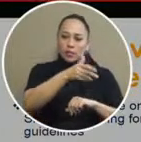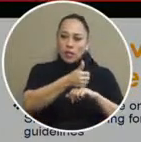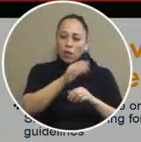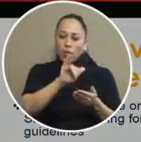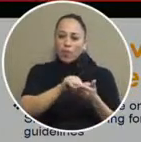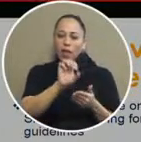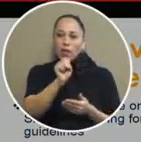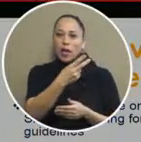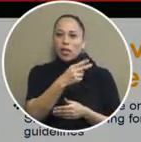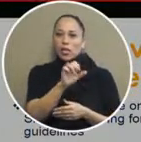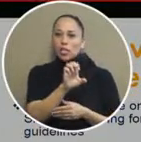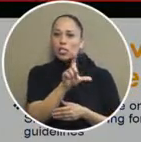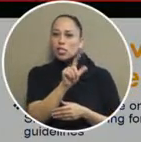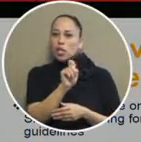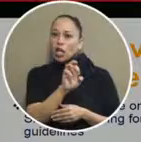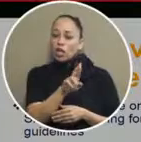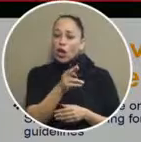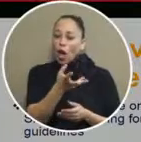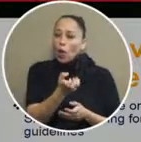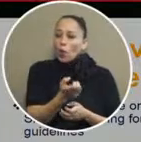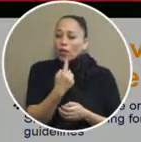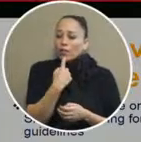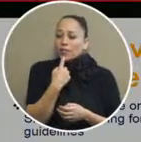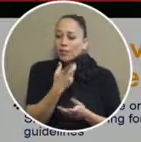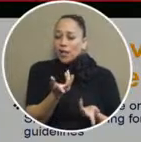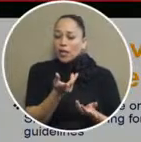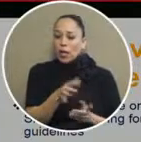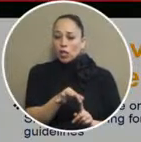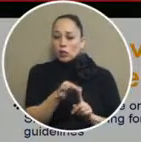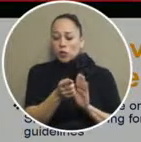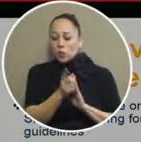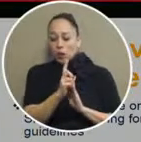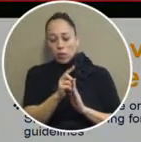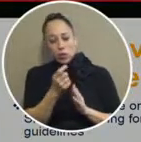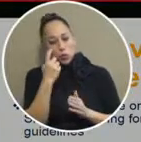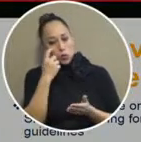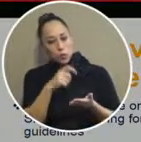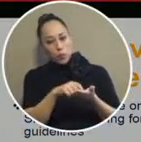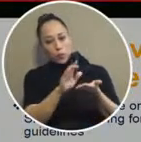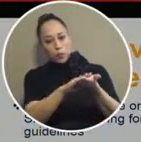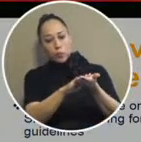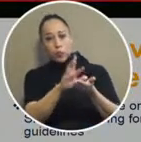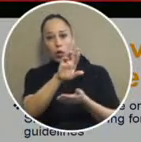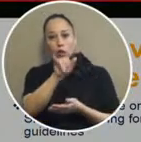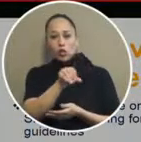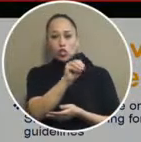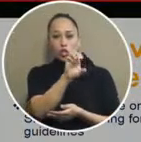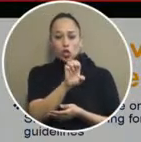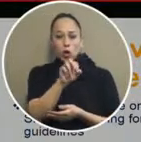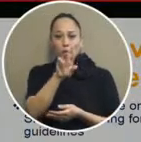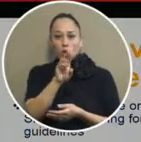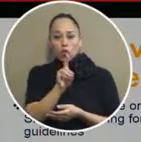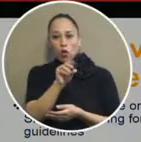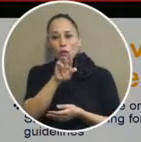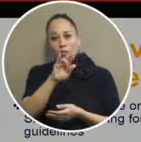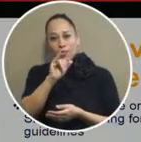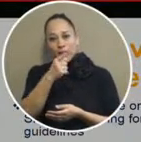short order. I want to take a special moment to recognize Joe Rodriguez and Hawk